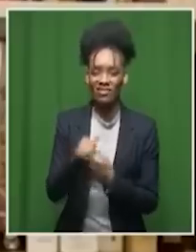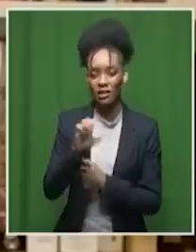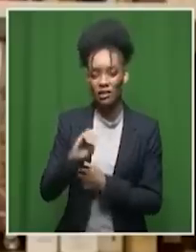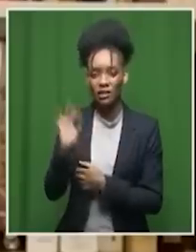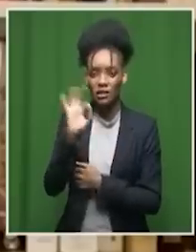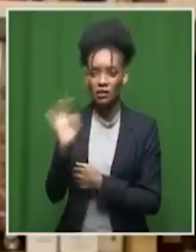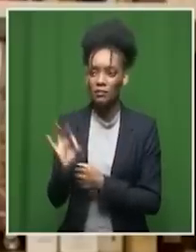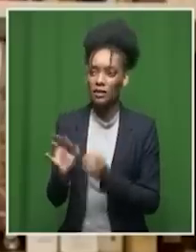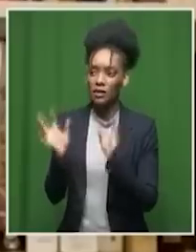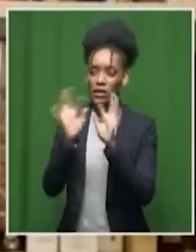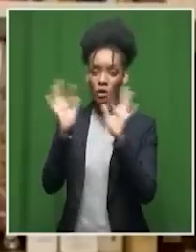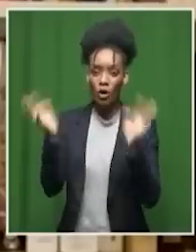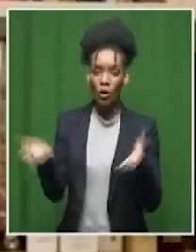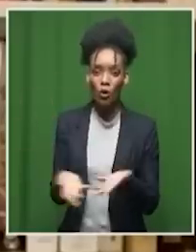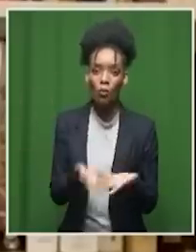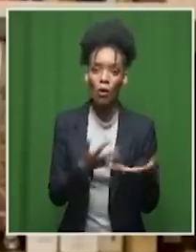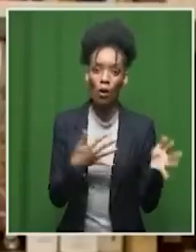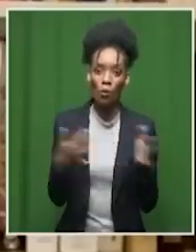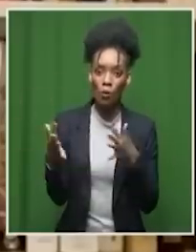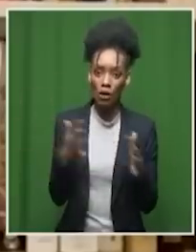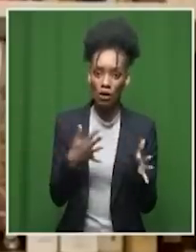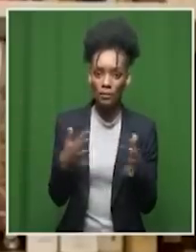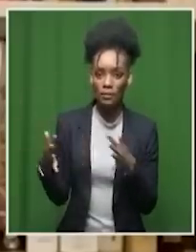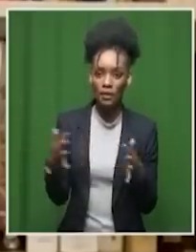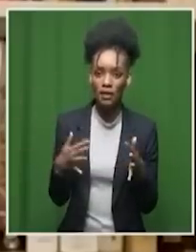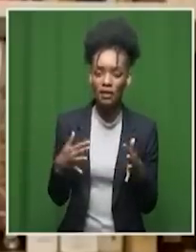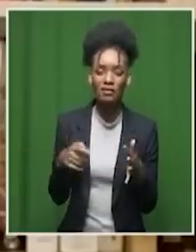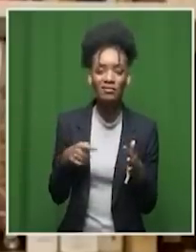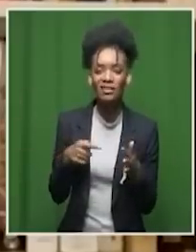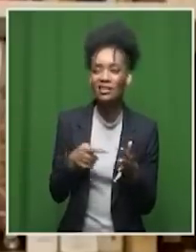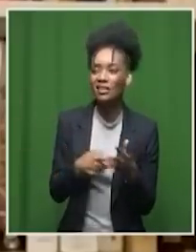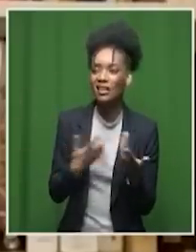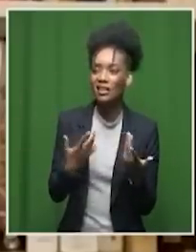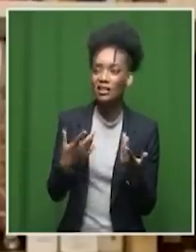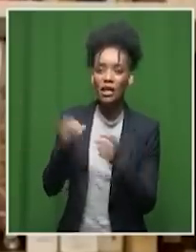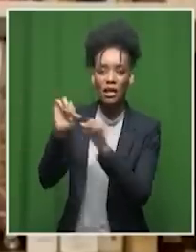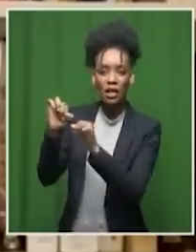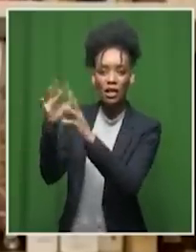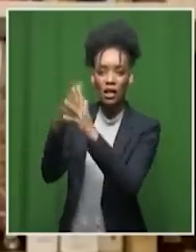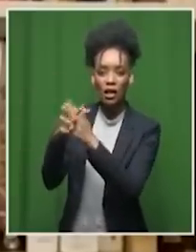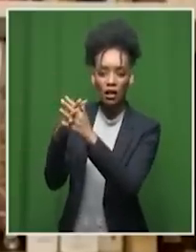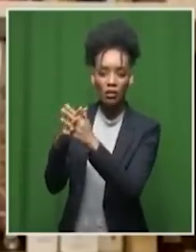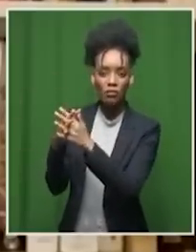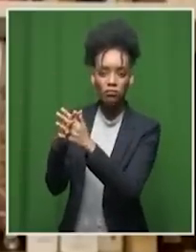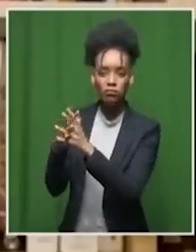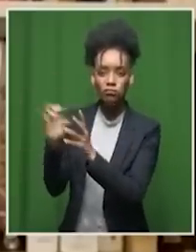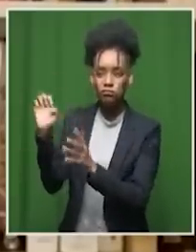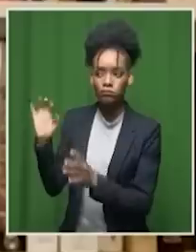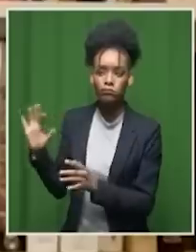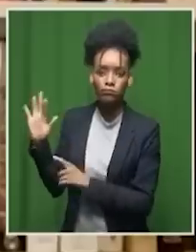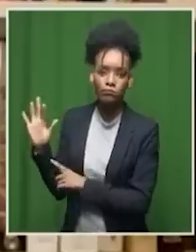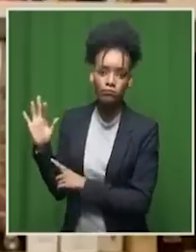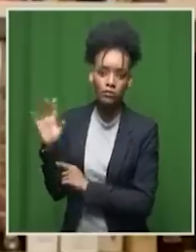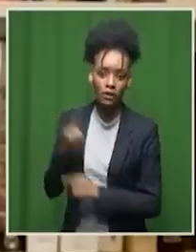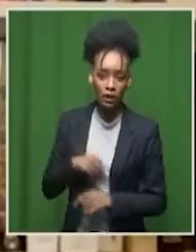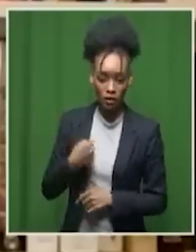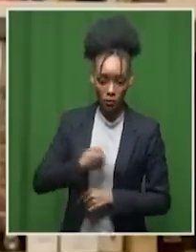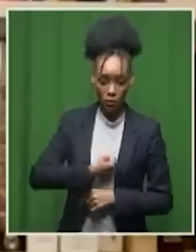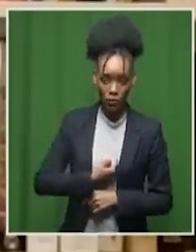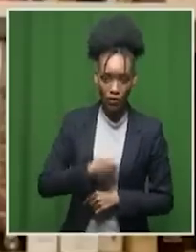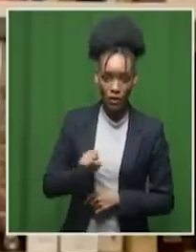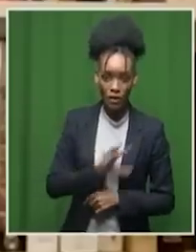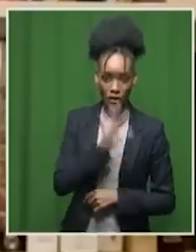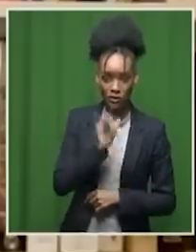the global warming goes on the account of the United States and Europe, and our contribution here in South Africa is a